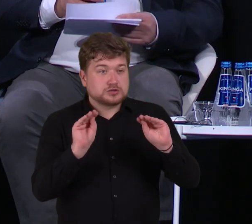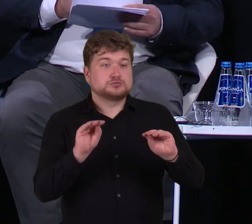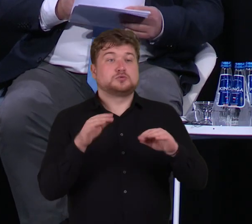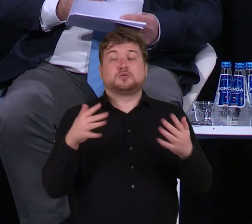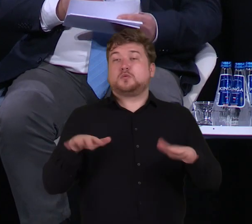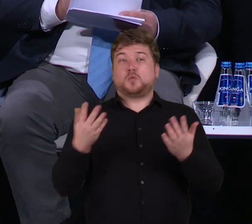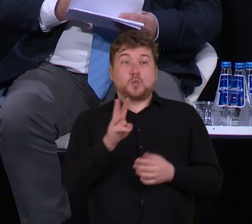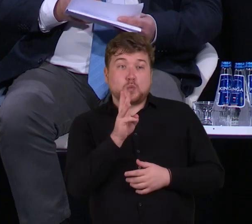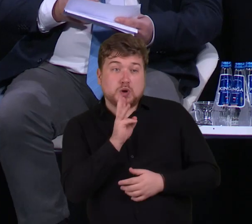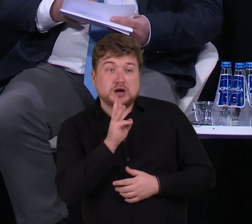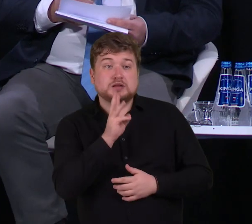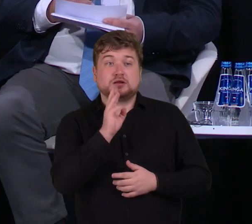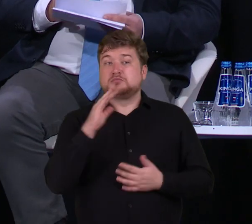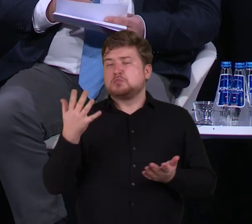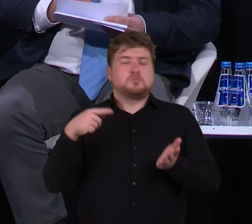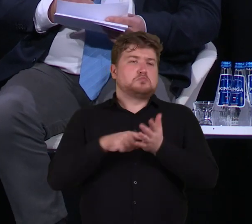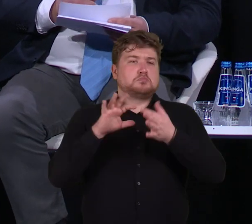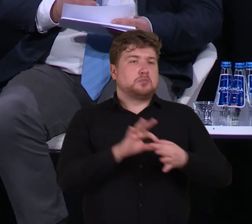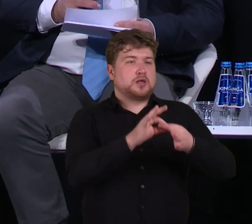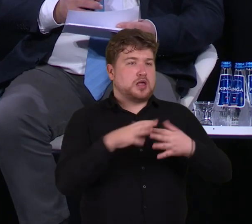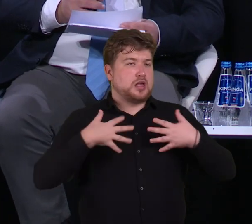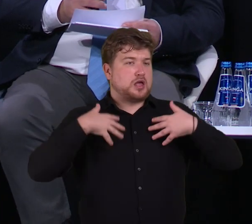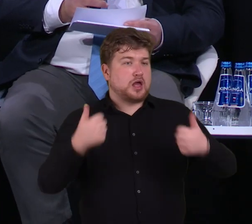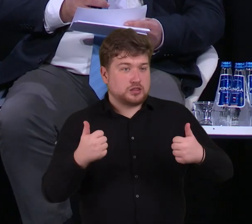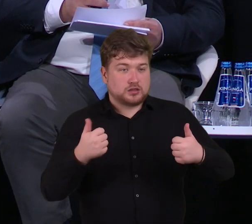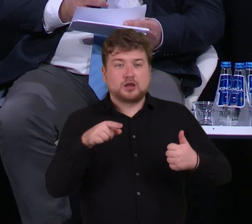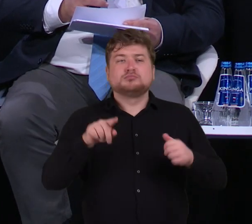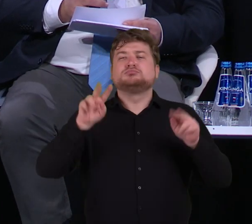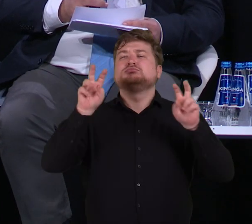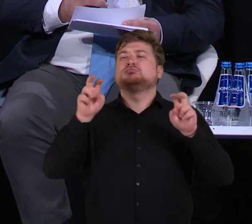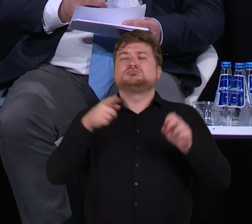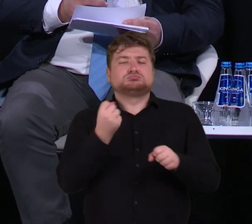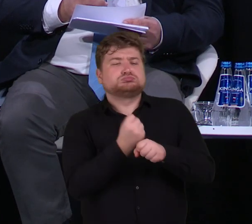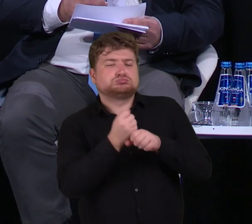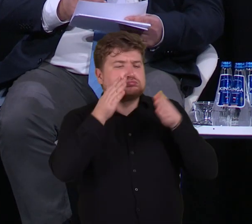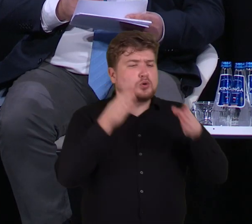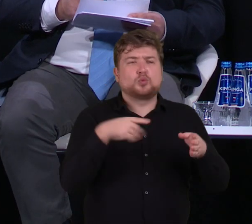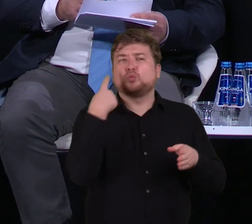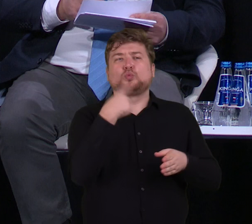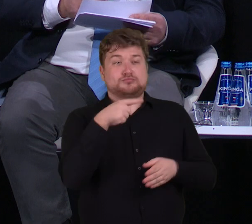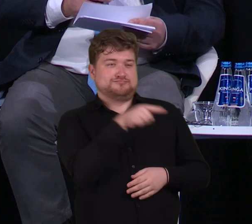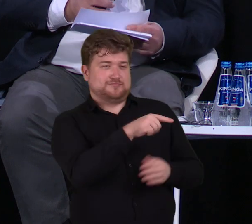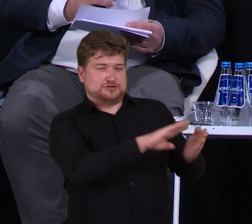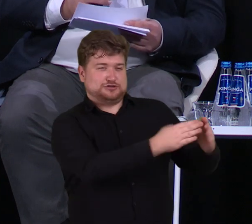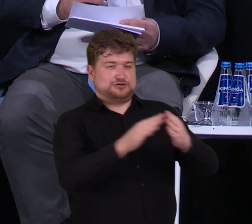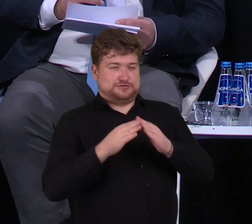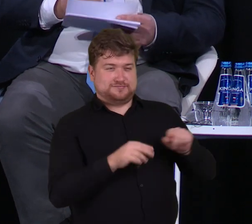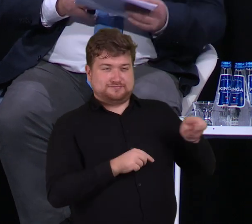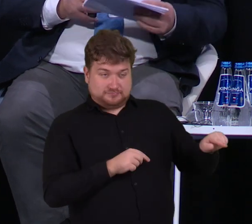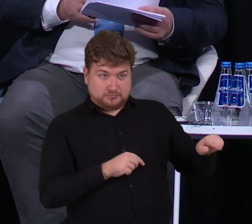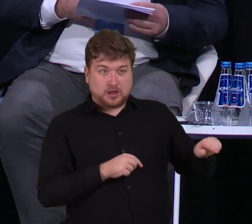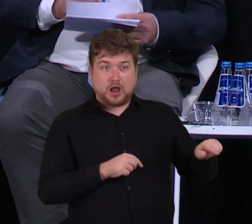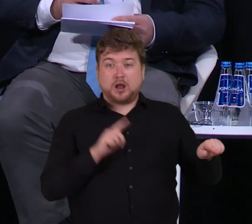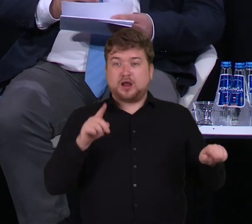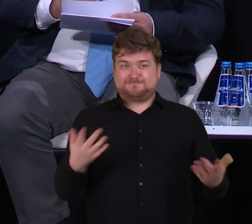So we have an ITI that covered metropolitan areas